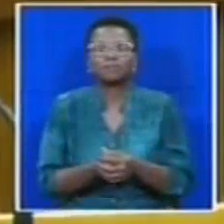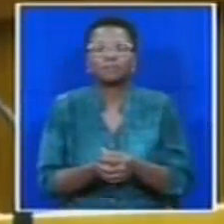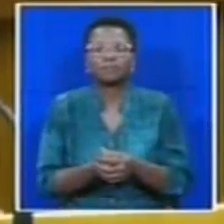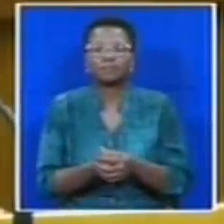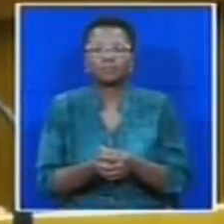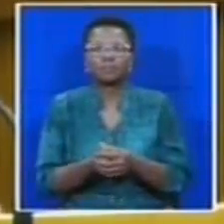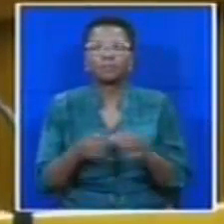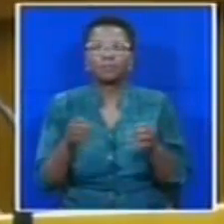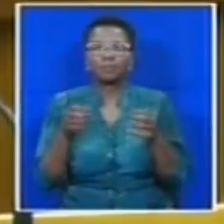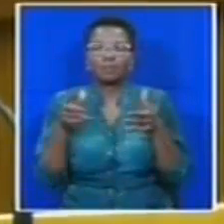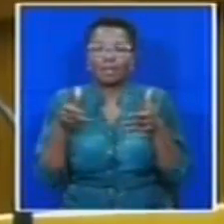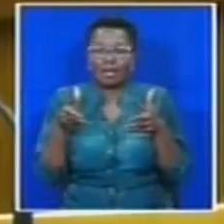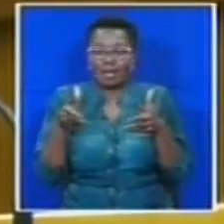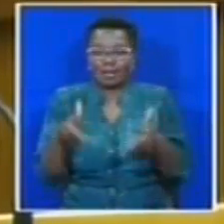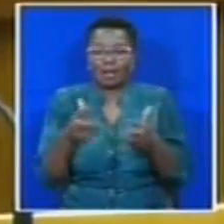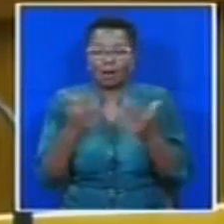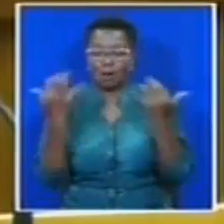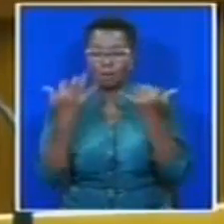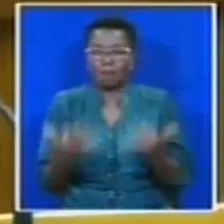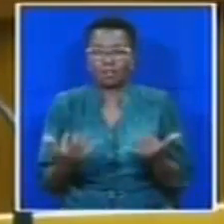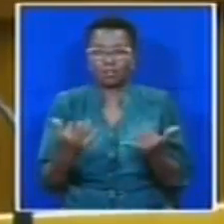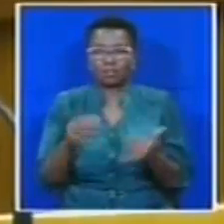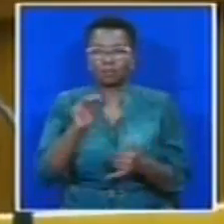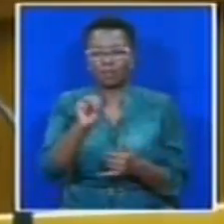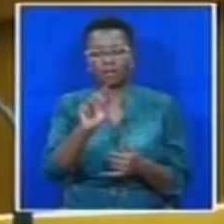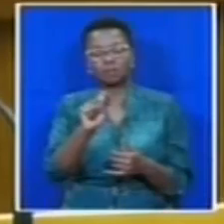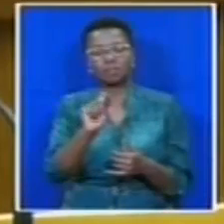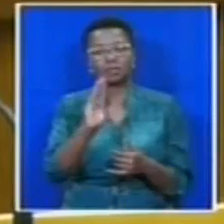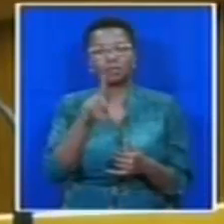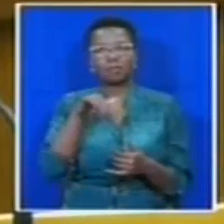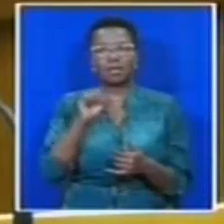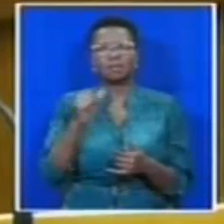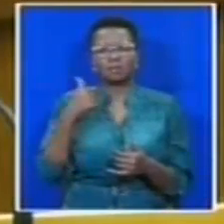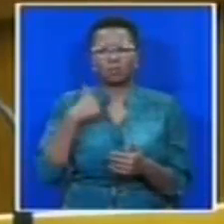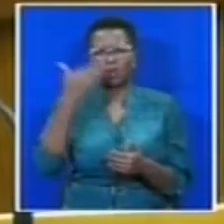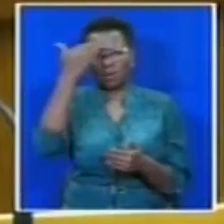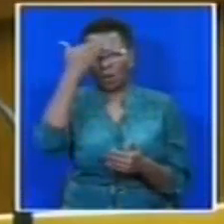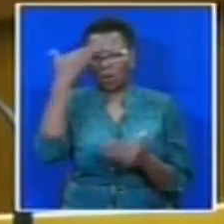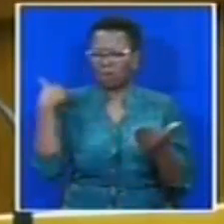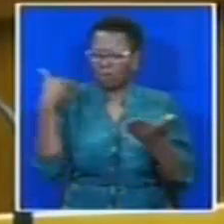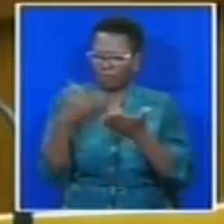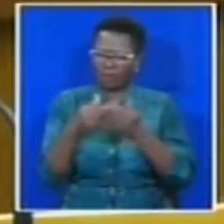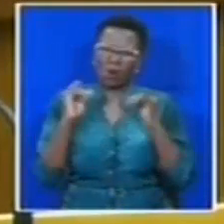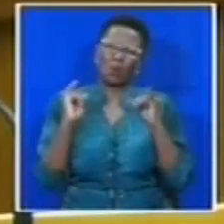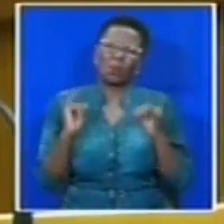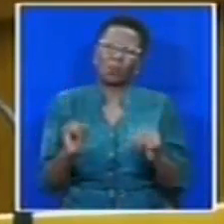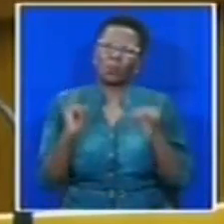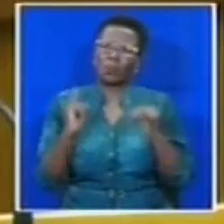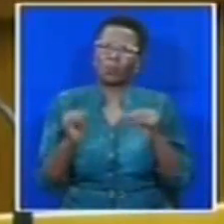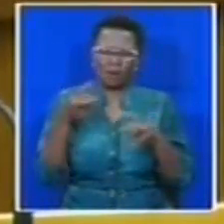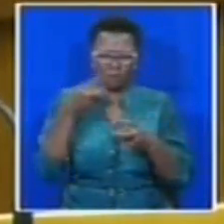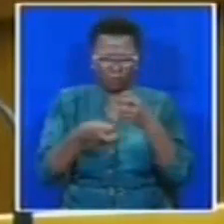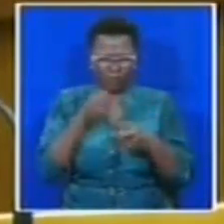year's medium-term budget policy statement, we have been acutely aware of the depth of these stresses and the